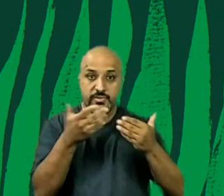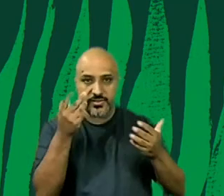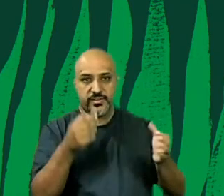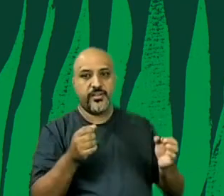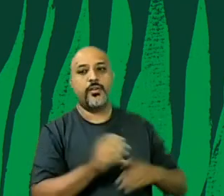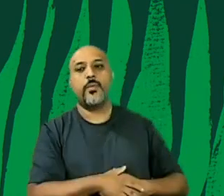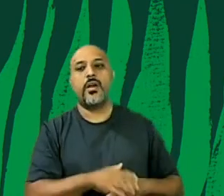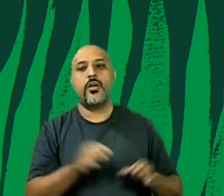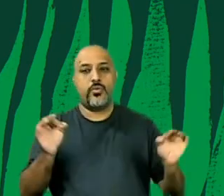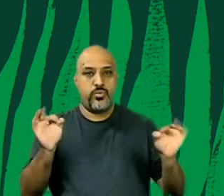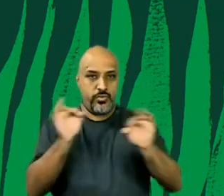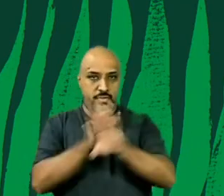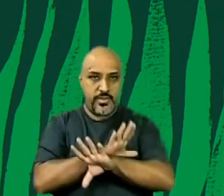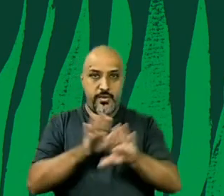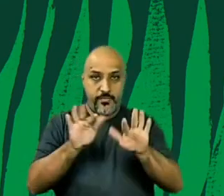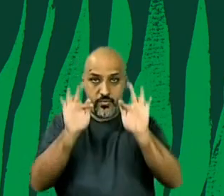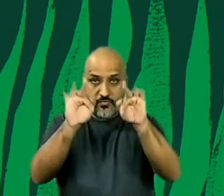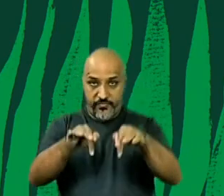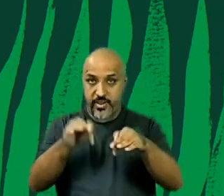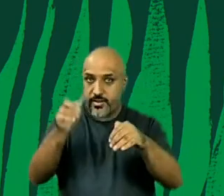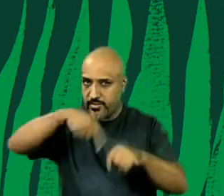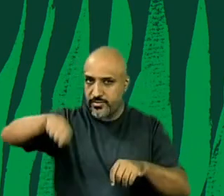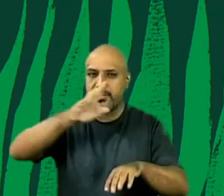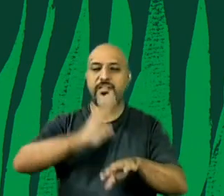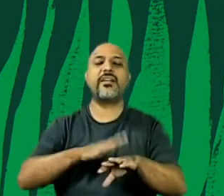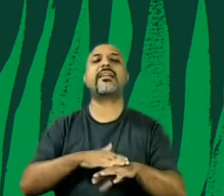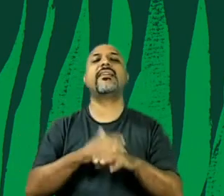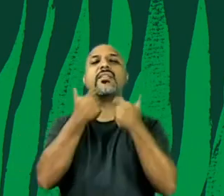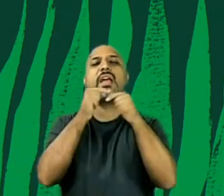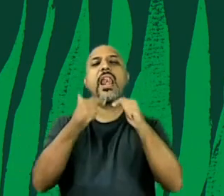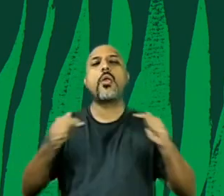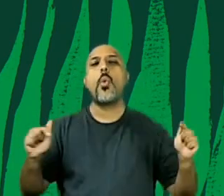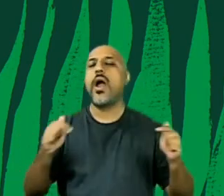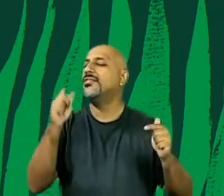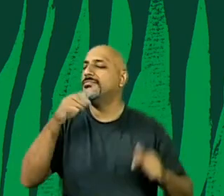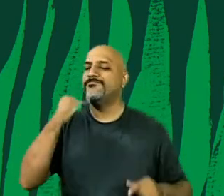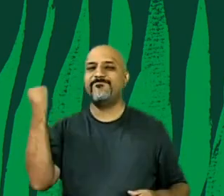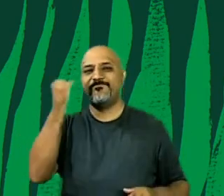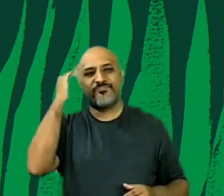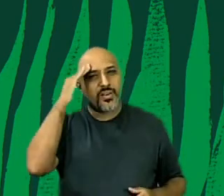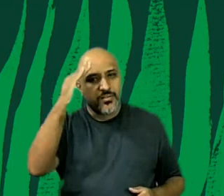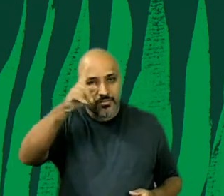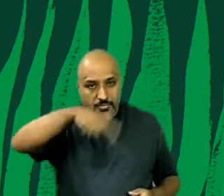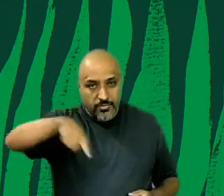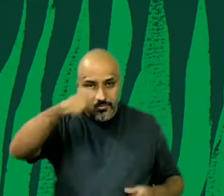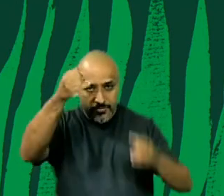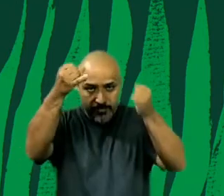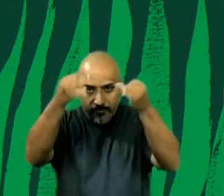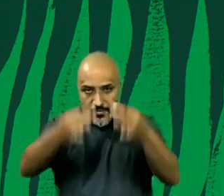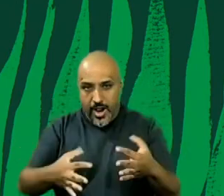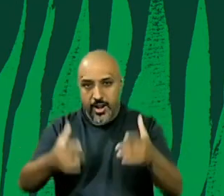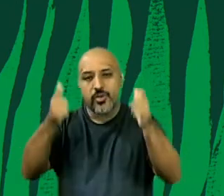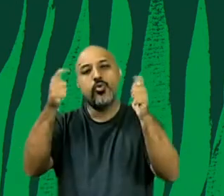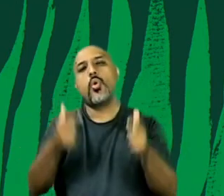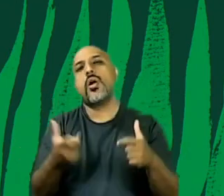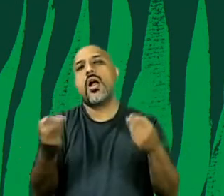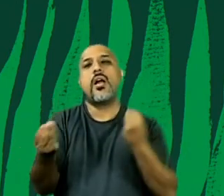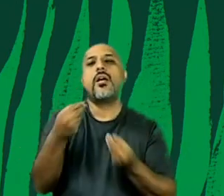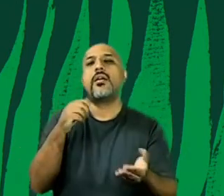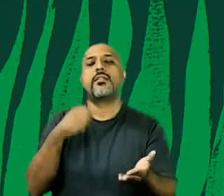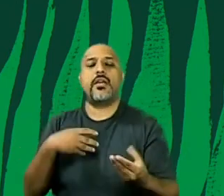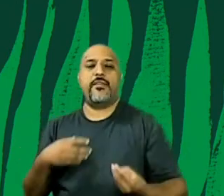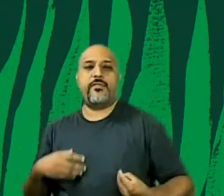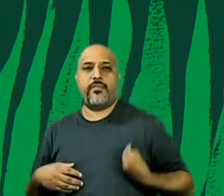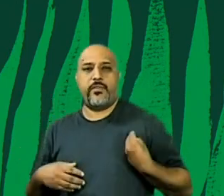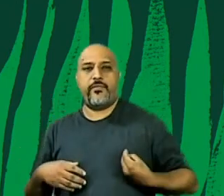since we're drawing near the end, this issue of language, it's essential in how you bring this place